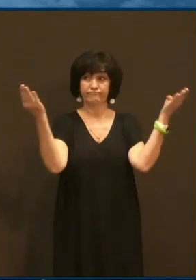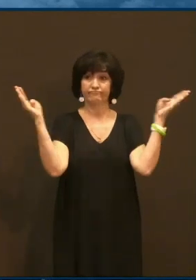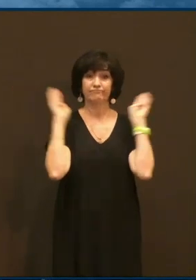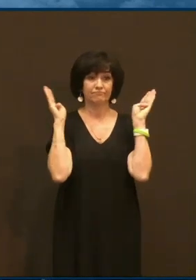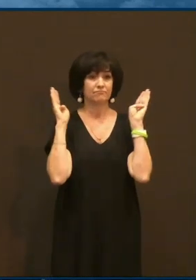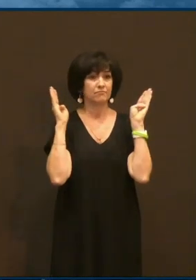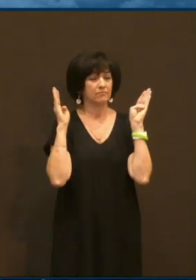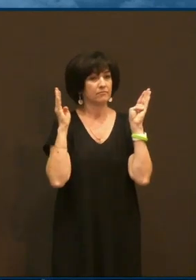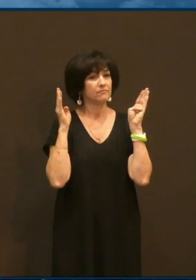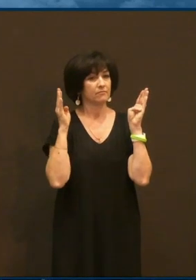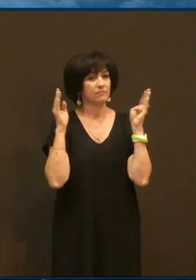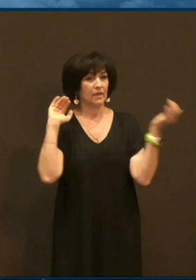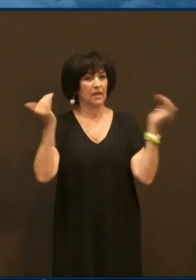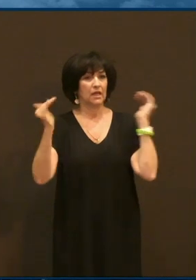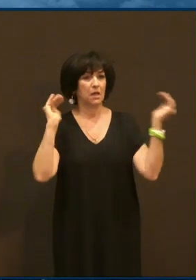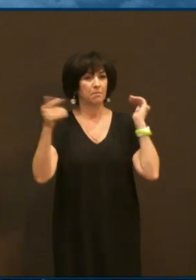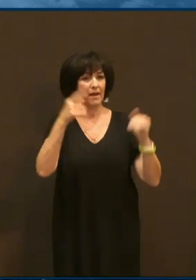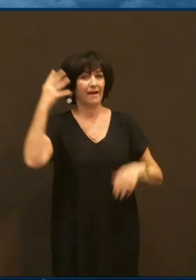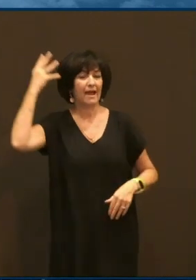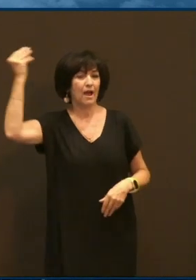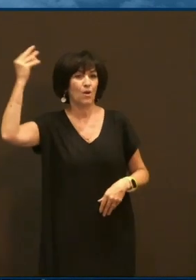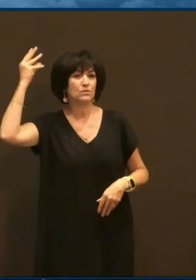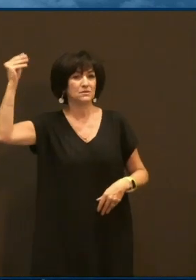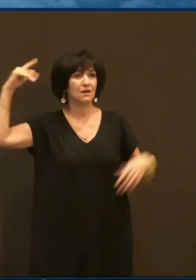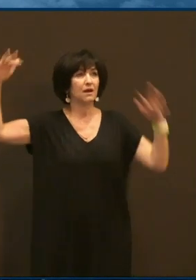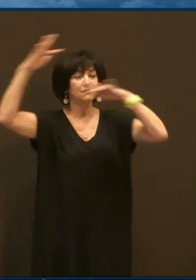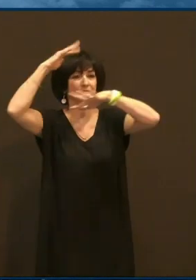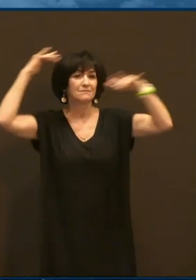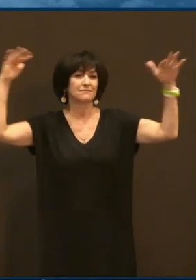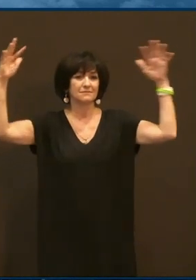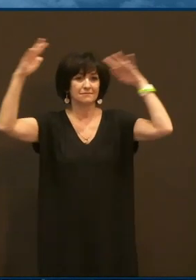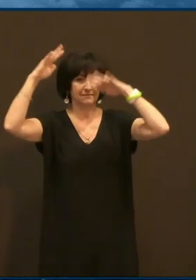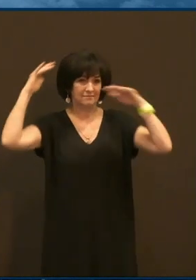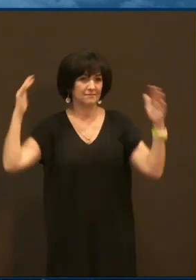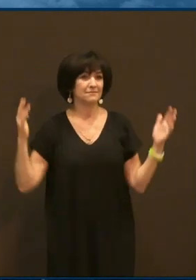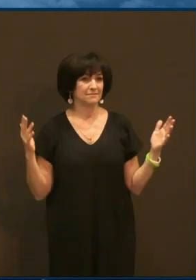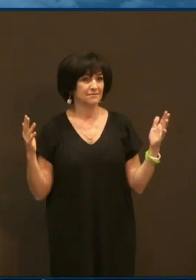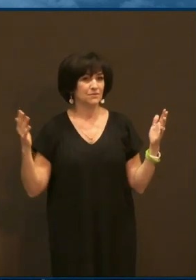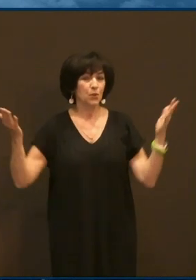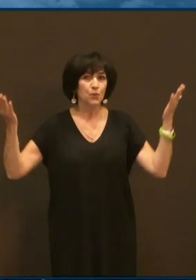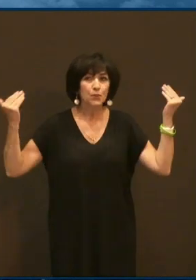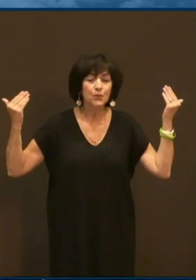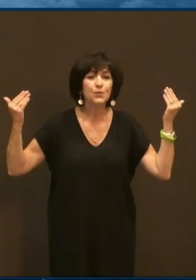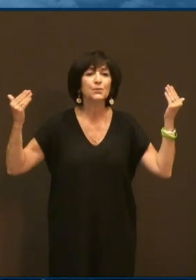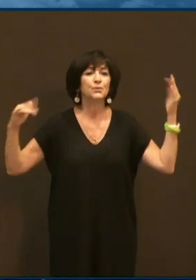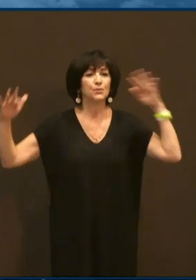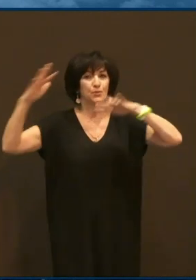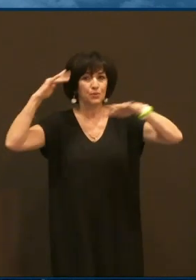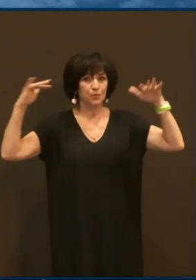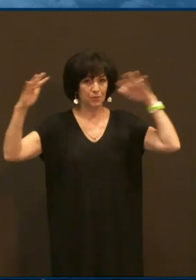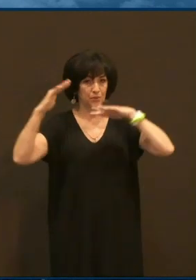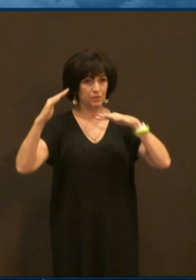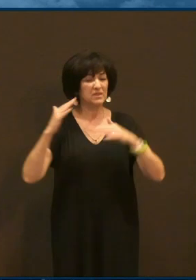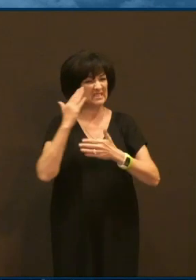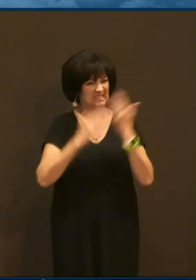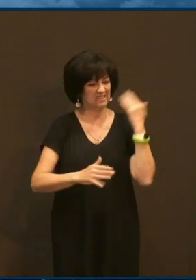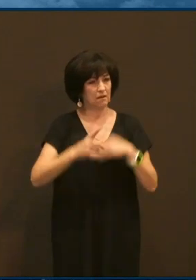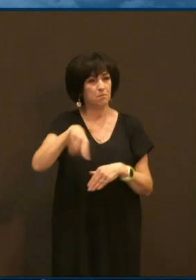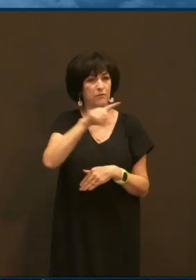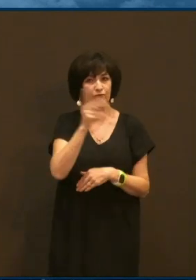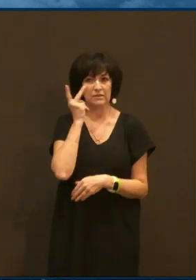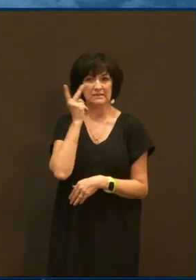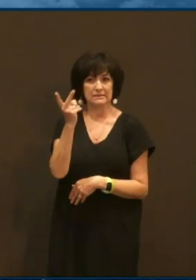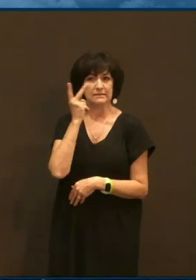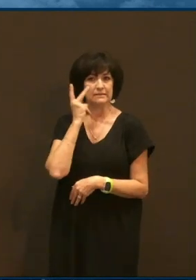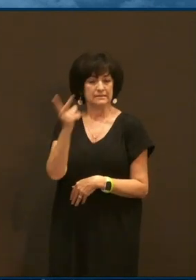outdoors. So I think many of you have seen some of the coverage around Senior Week